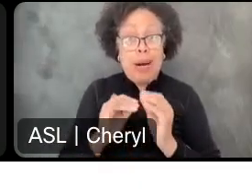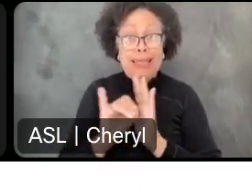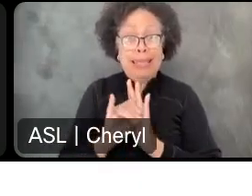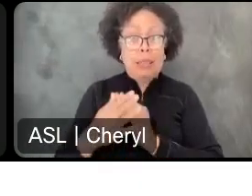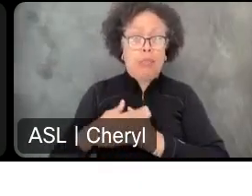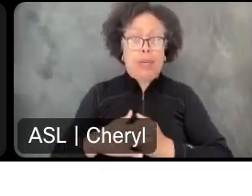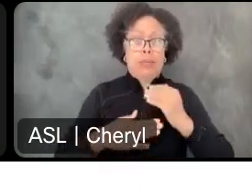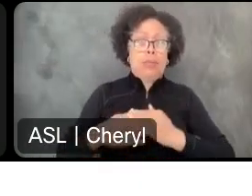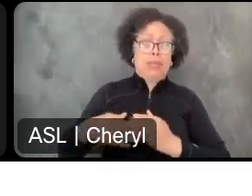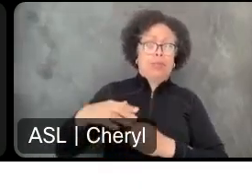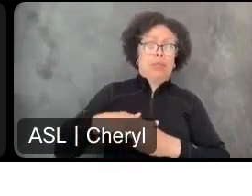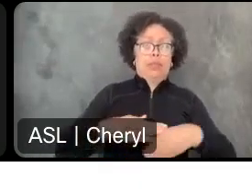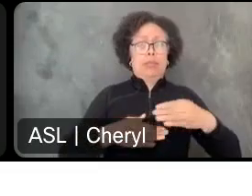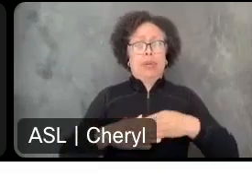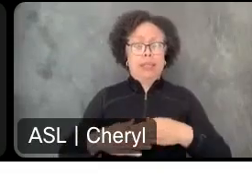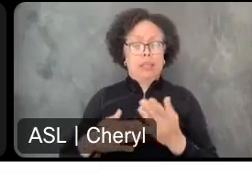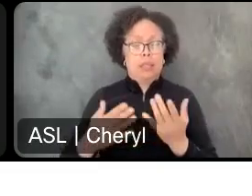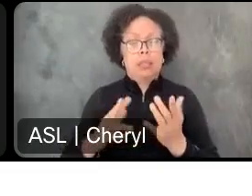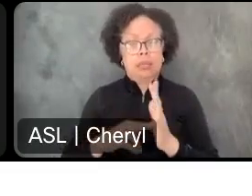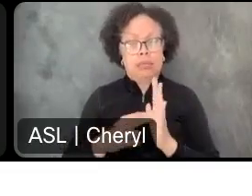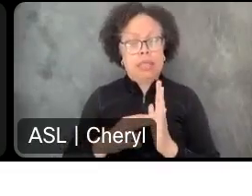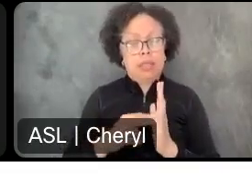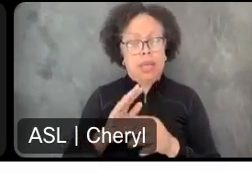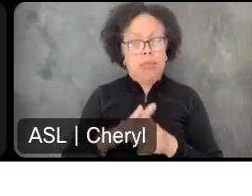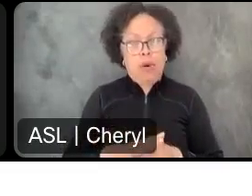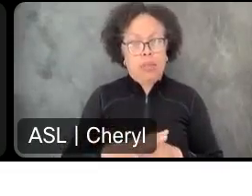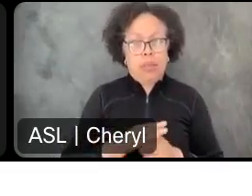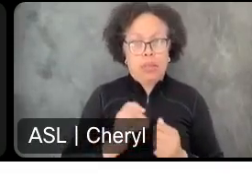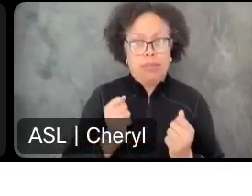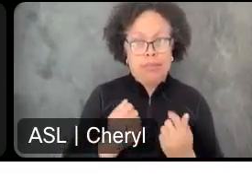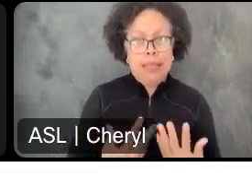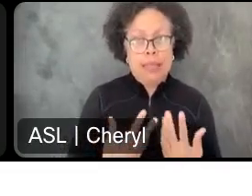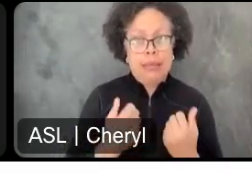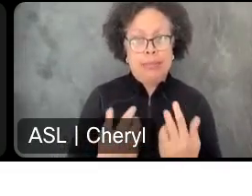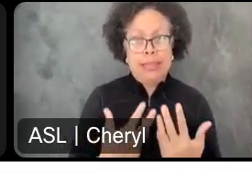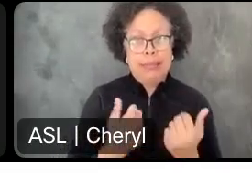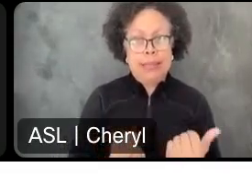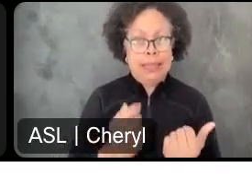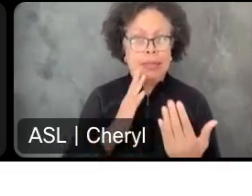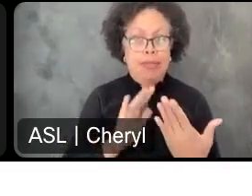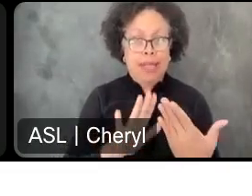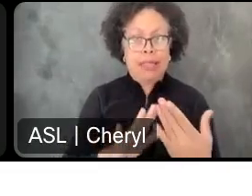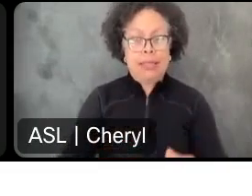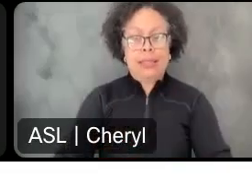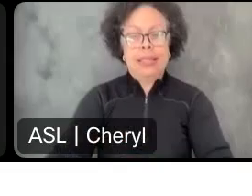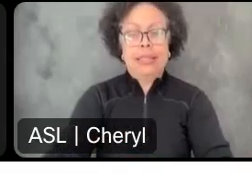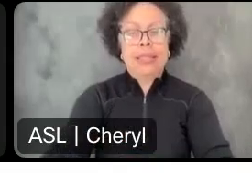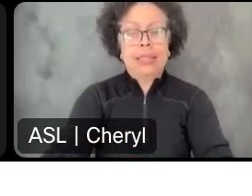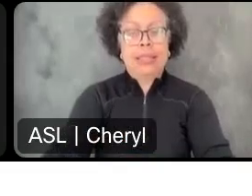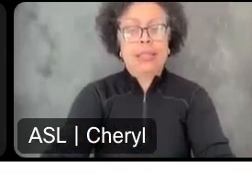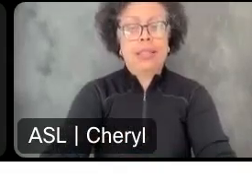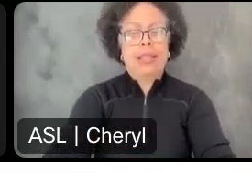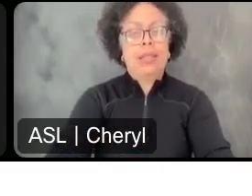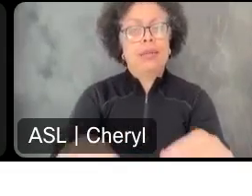has, the more intertwined oppressions they may face. More of these marginalized